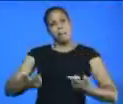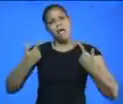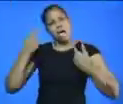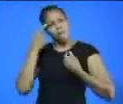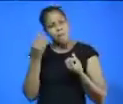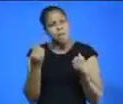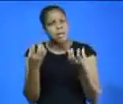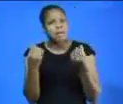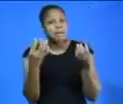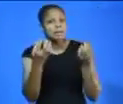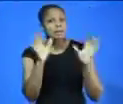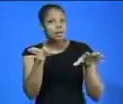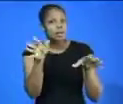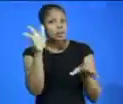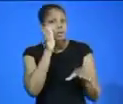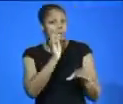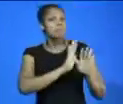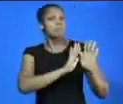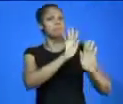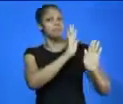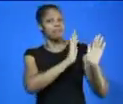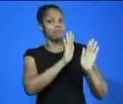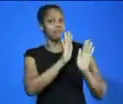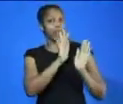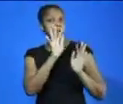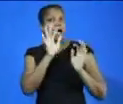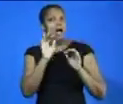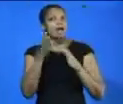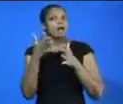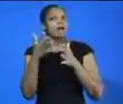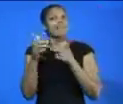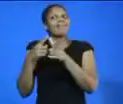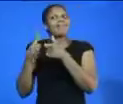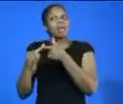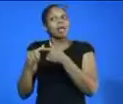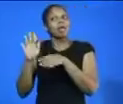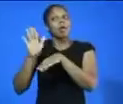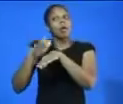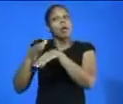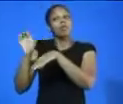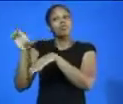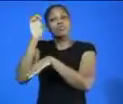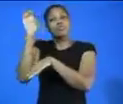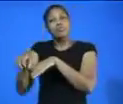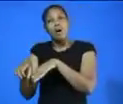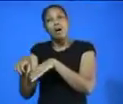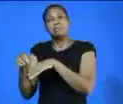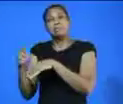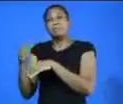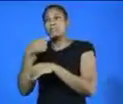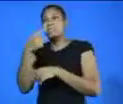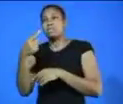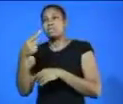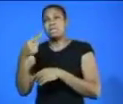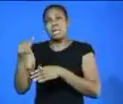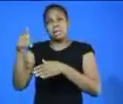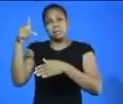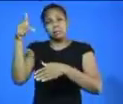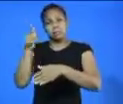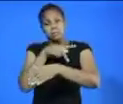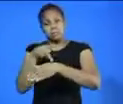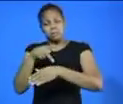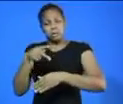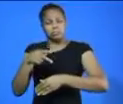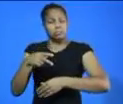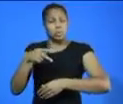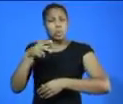you hear him then on Calvary's cross uttering the words of Psalm 22 verse 1, my